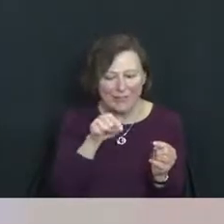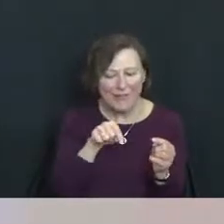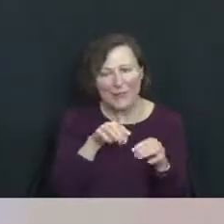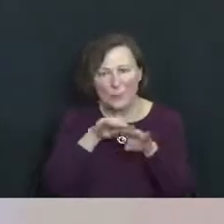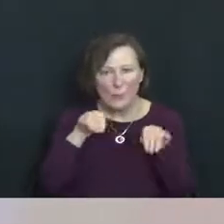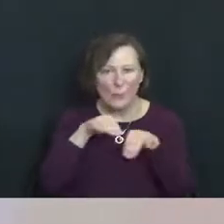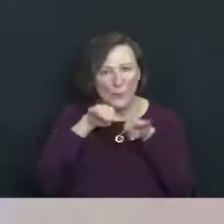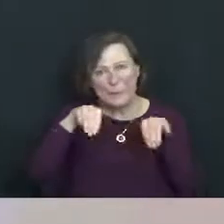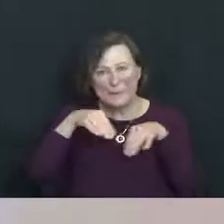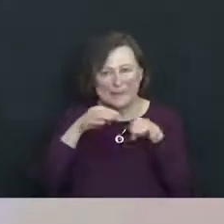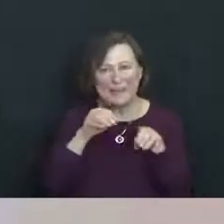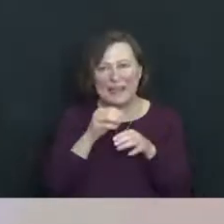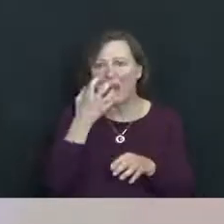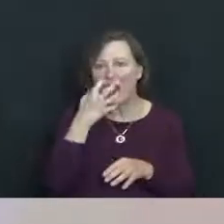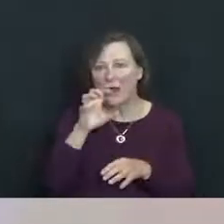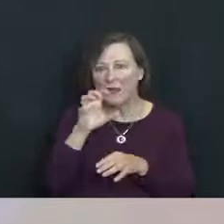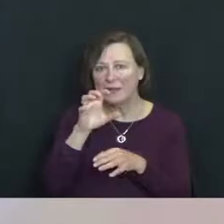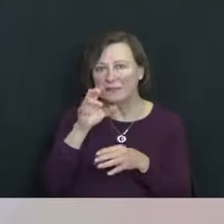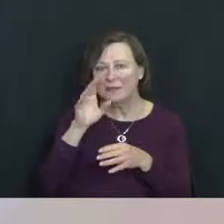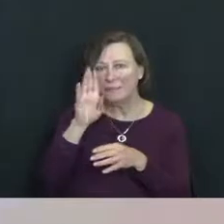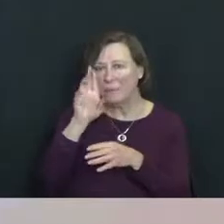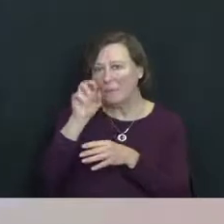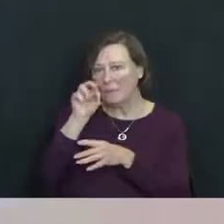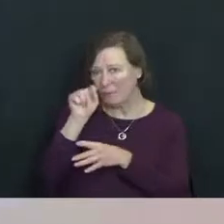swimming in hot broth.